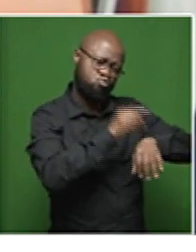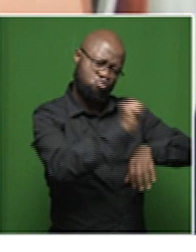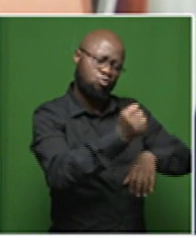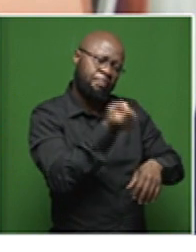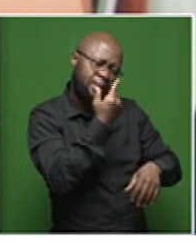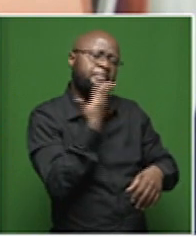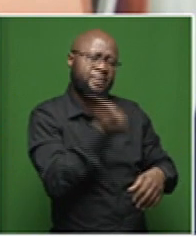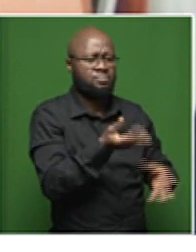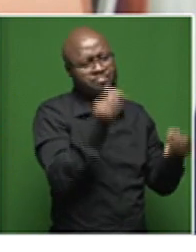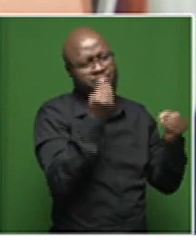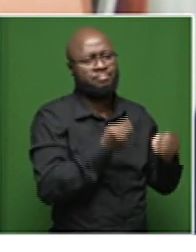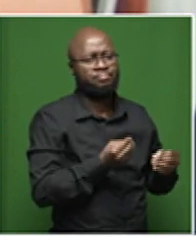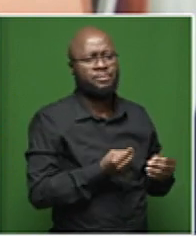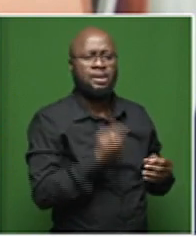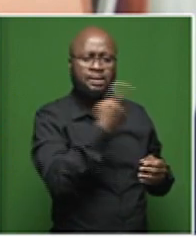that her blood pressure is